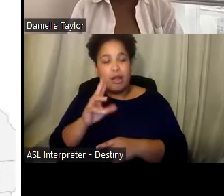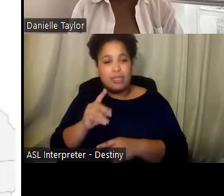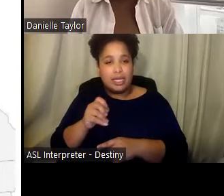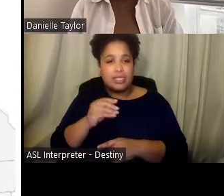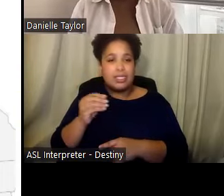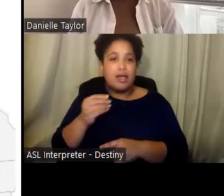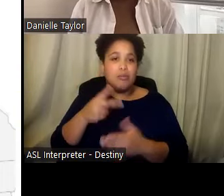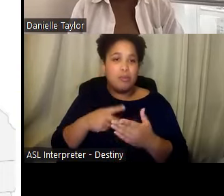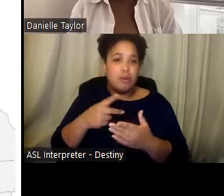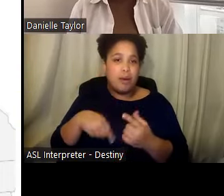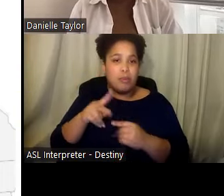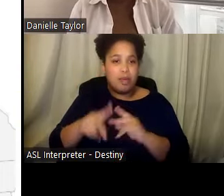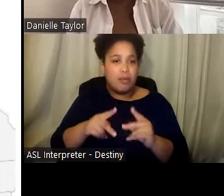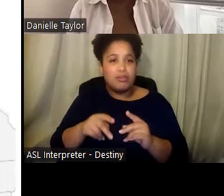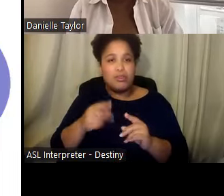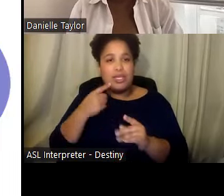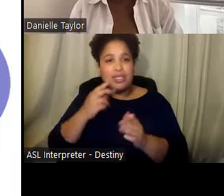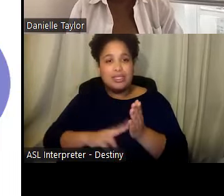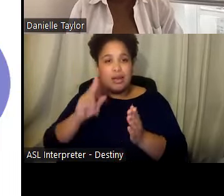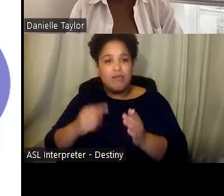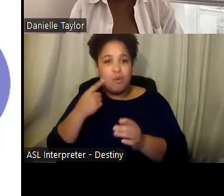events. Next slide.